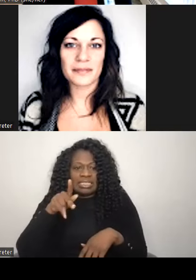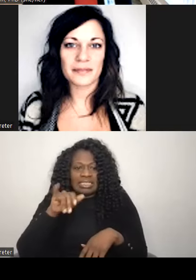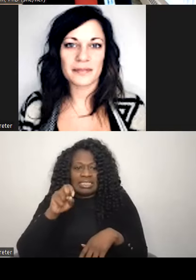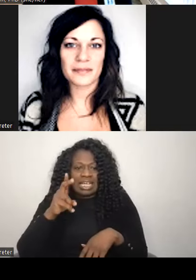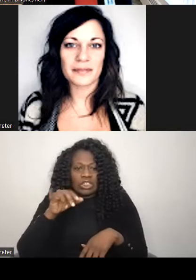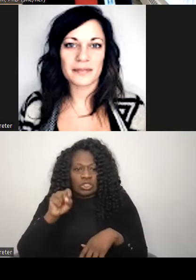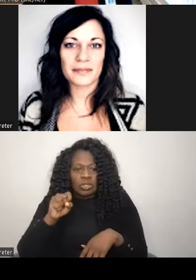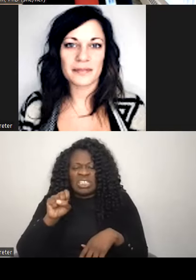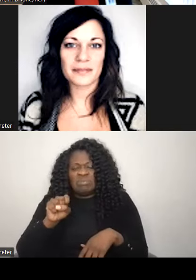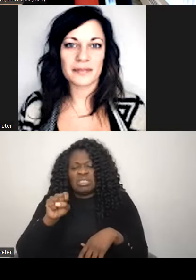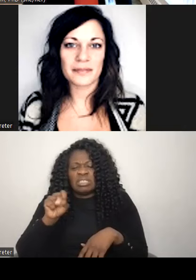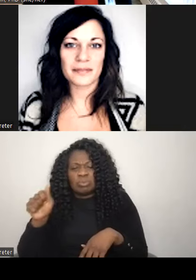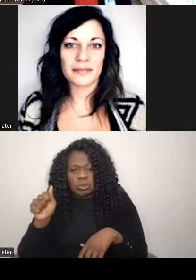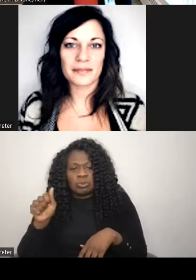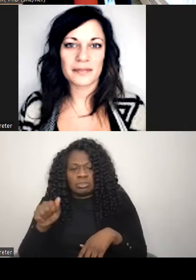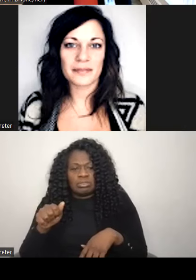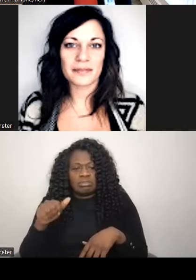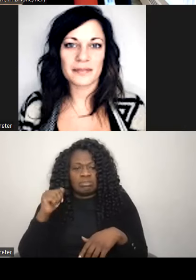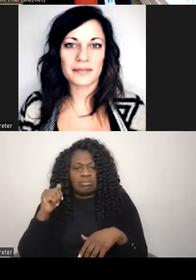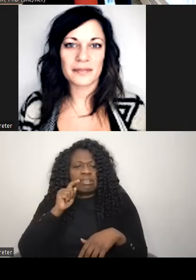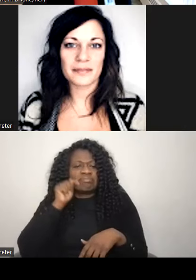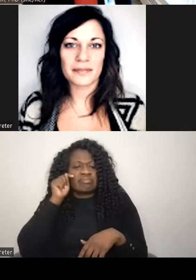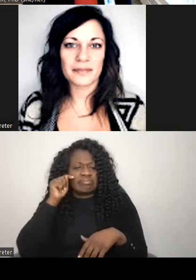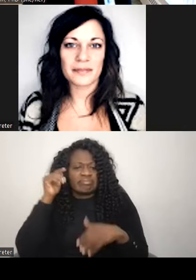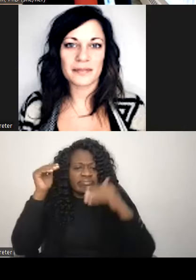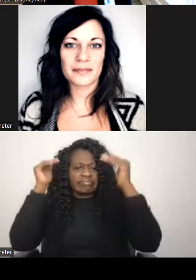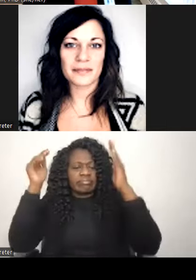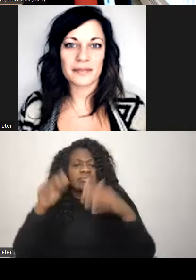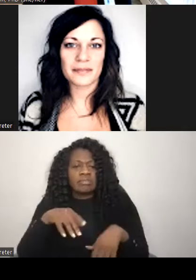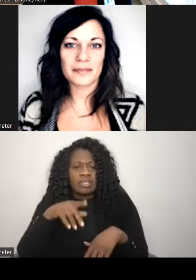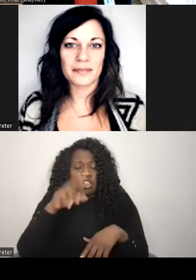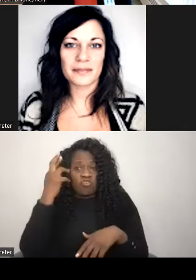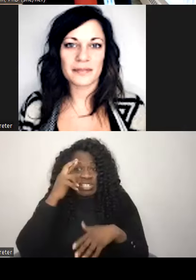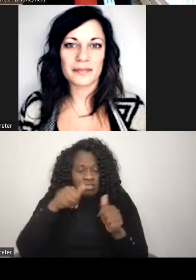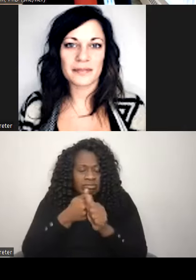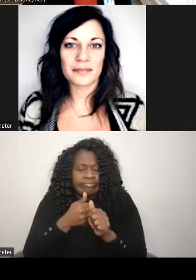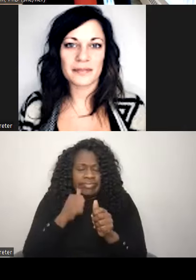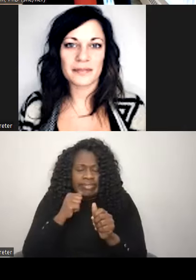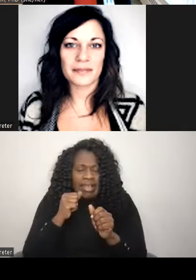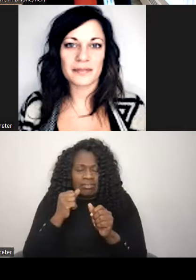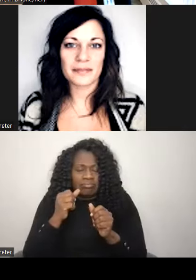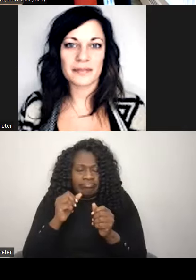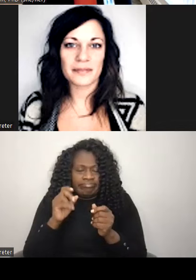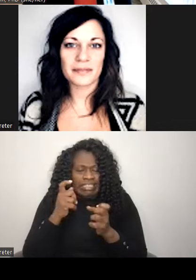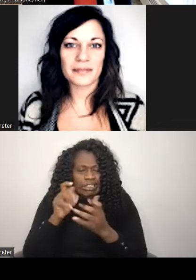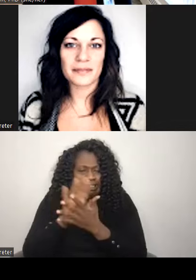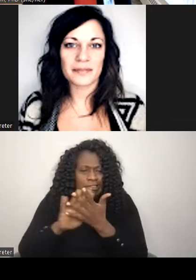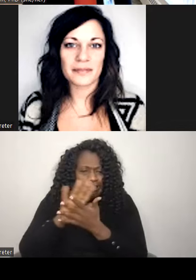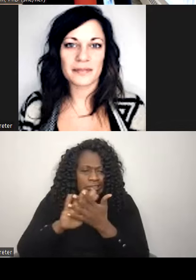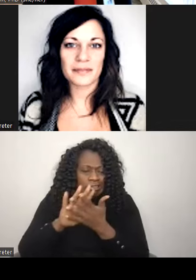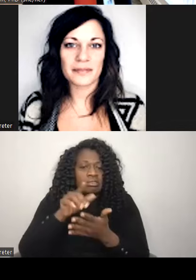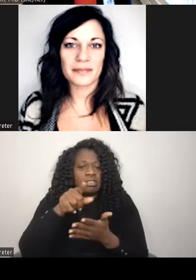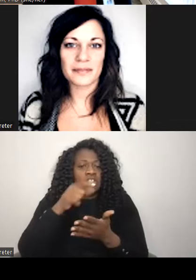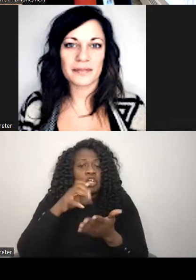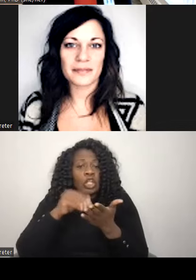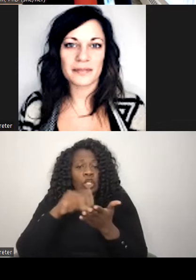in adolescence. And so the reason for this is unclear. Part of this probably has to do with the fact that living with a